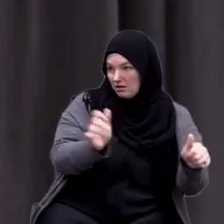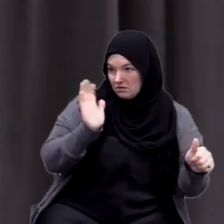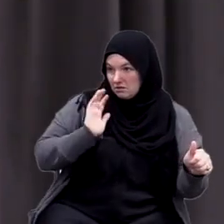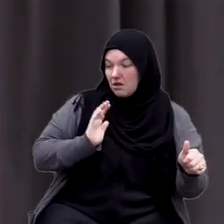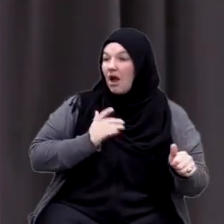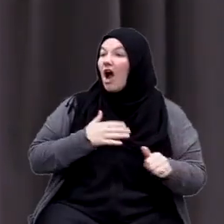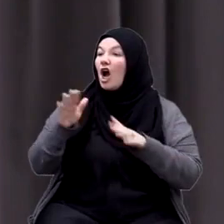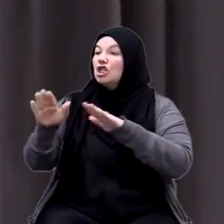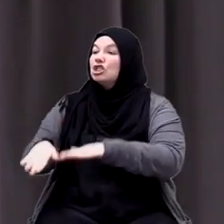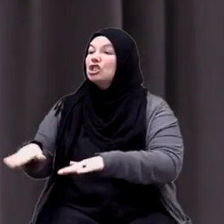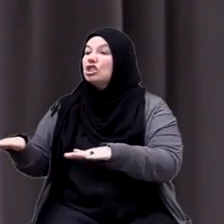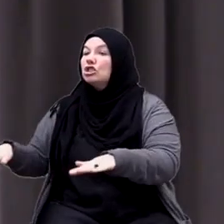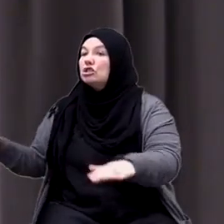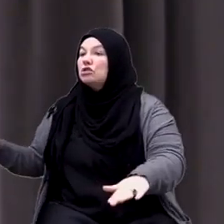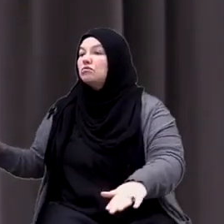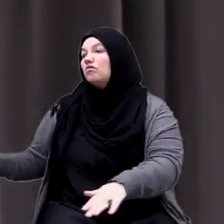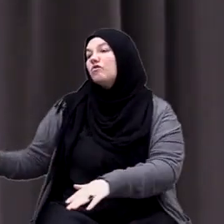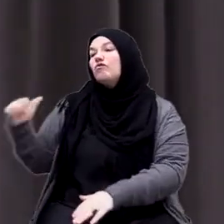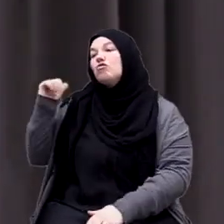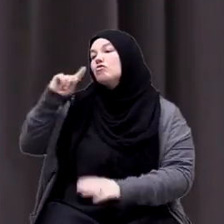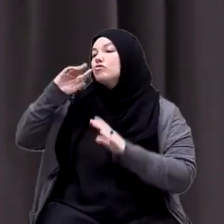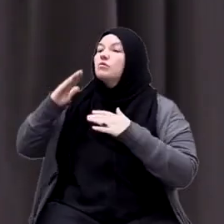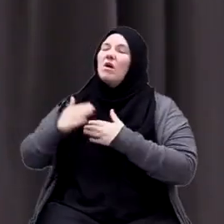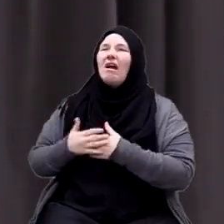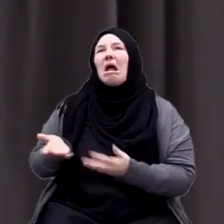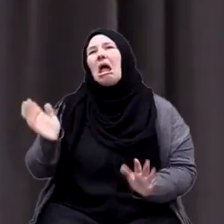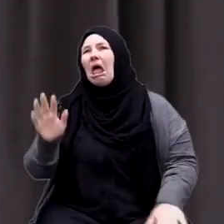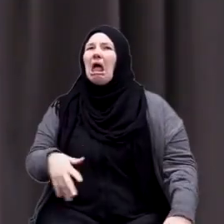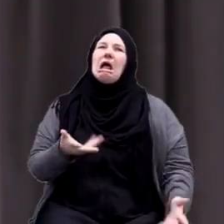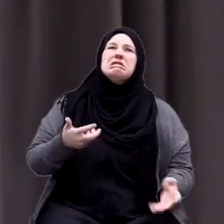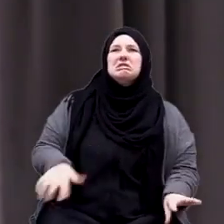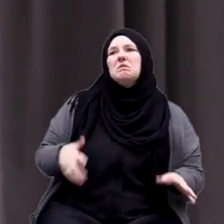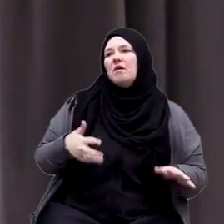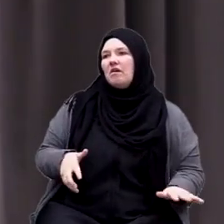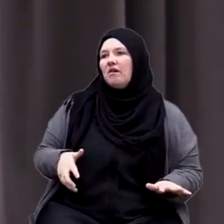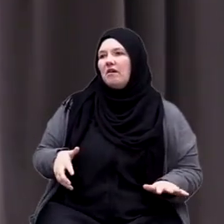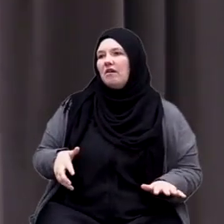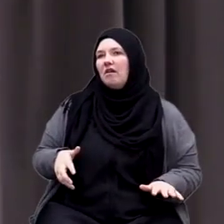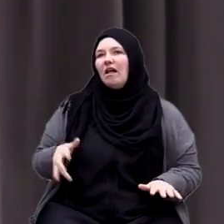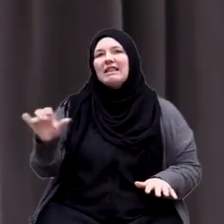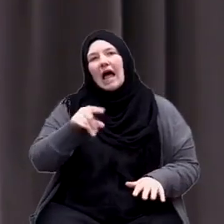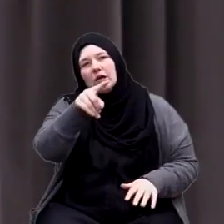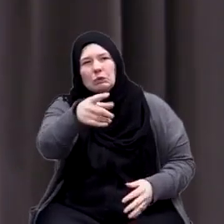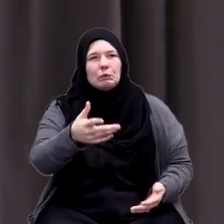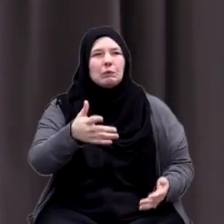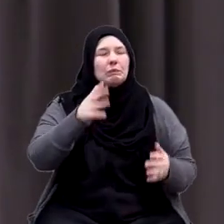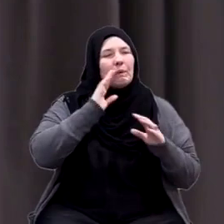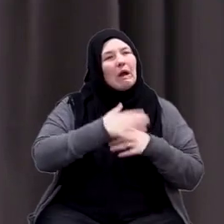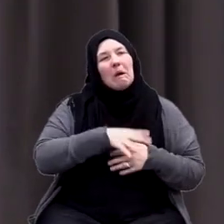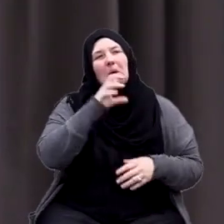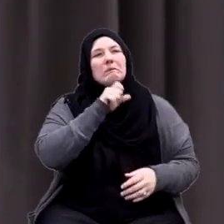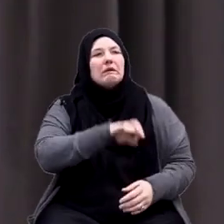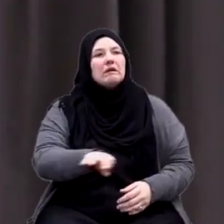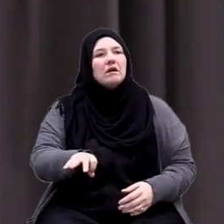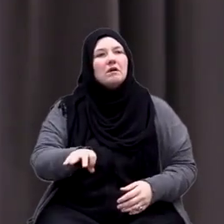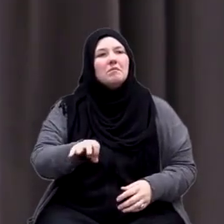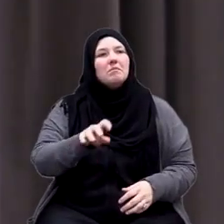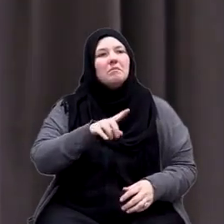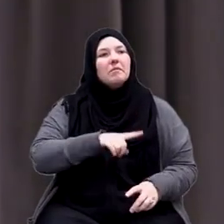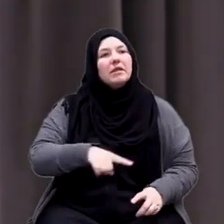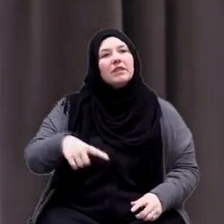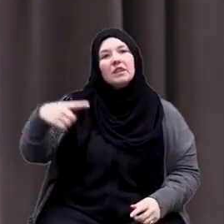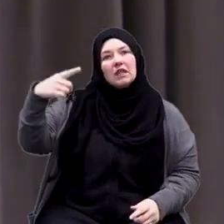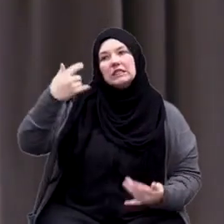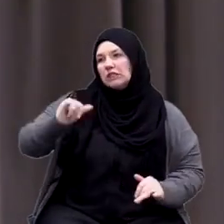Our children refuse to pray the way you pray, but they think of themselves